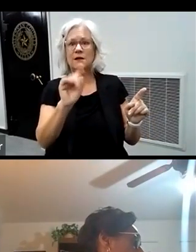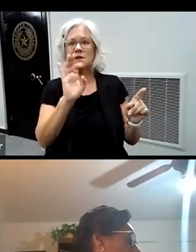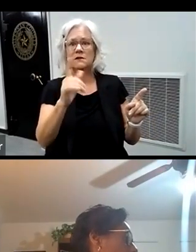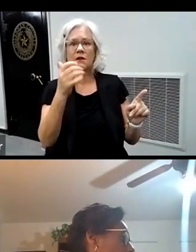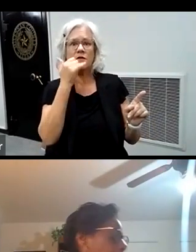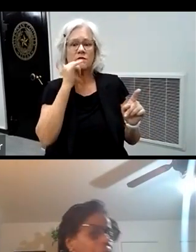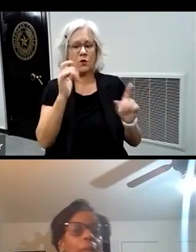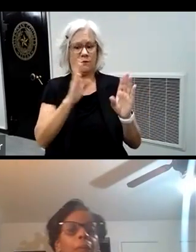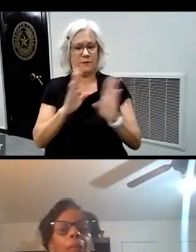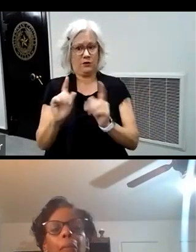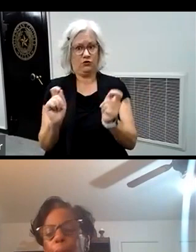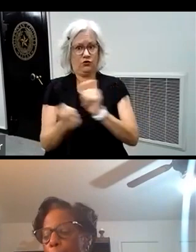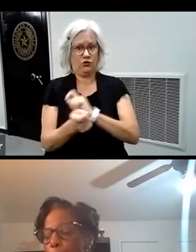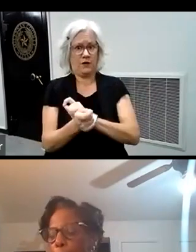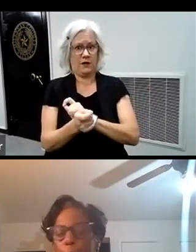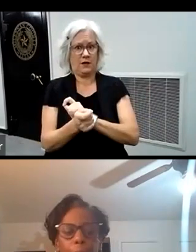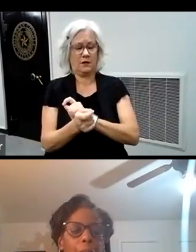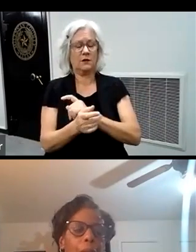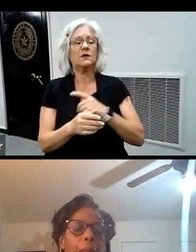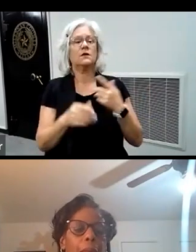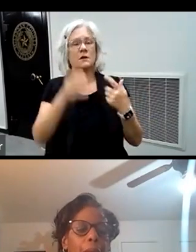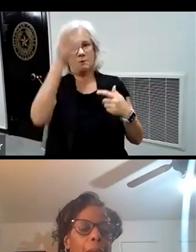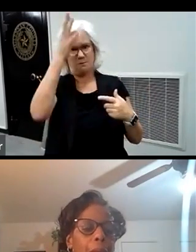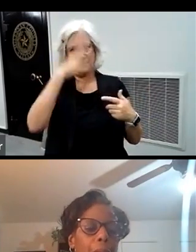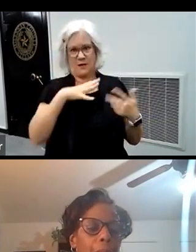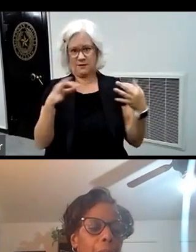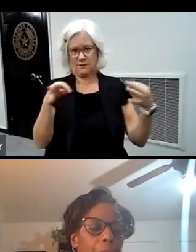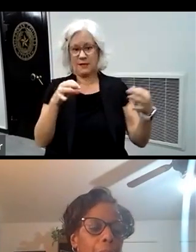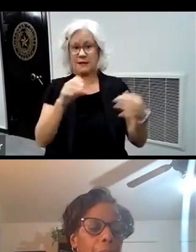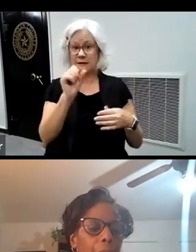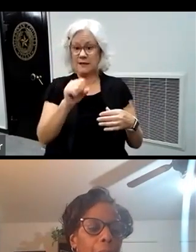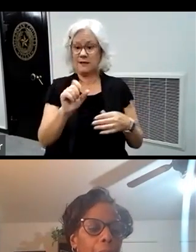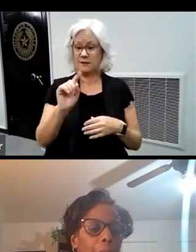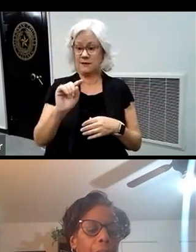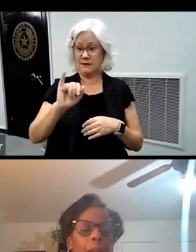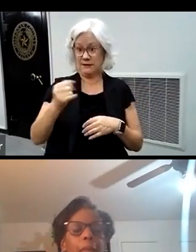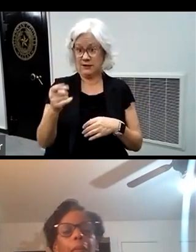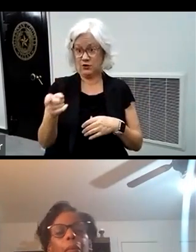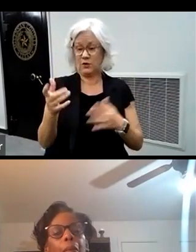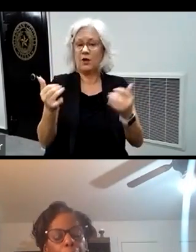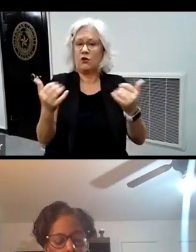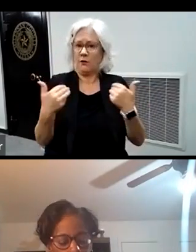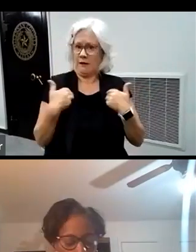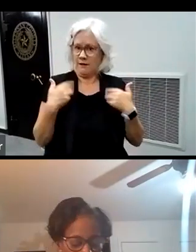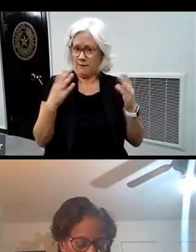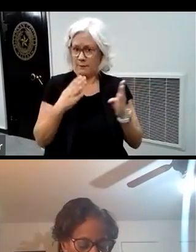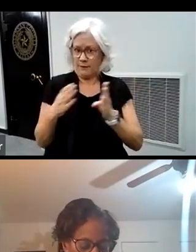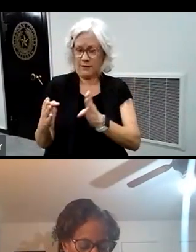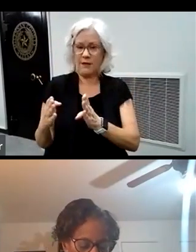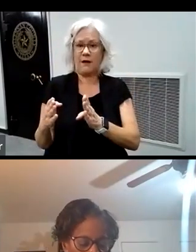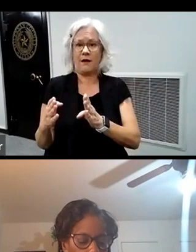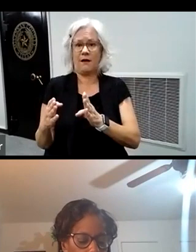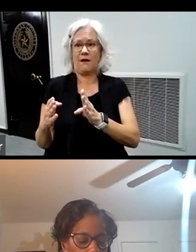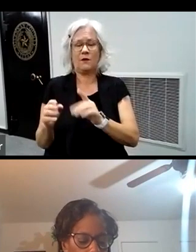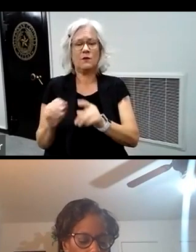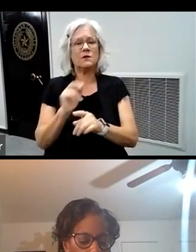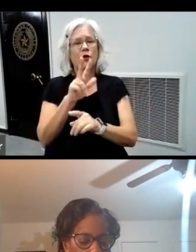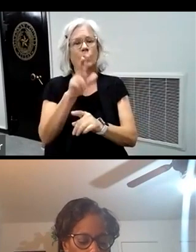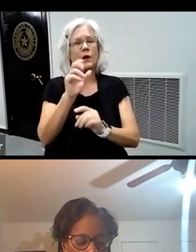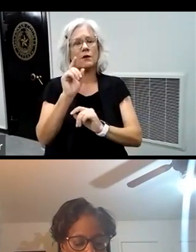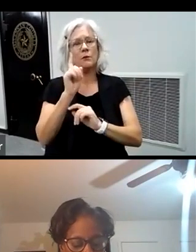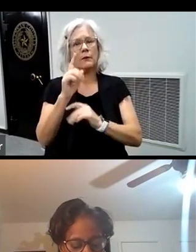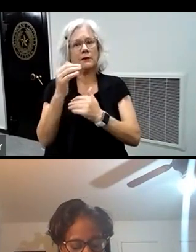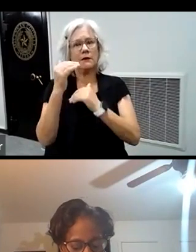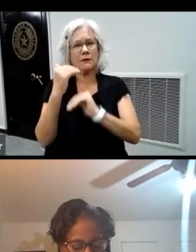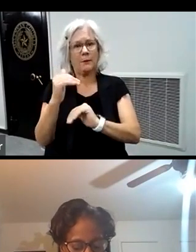change. Yes, sir. TJ currently had a plan that was a 300-minute plan